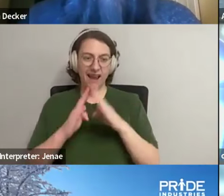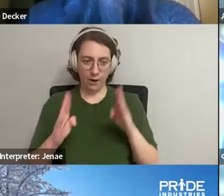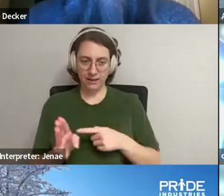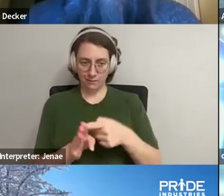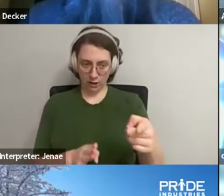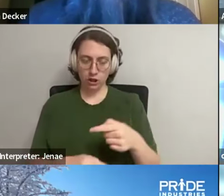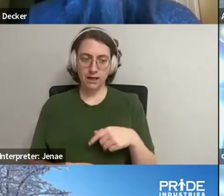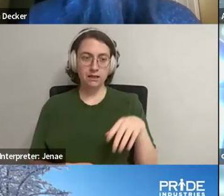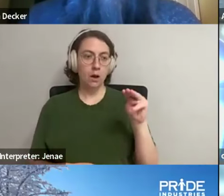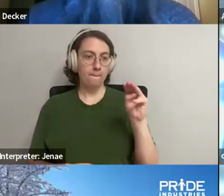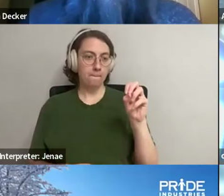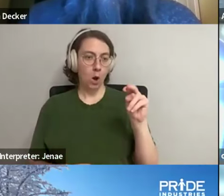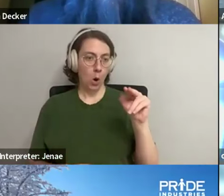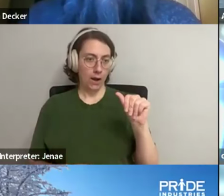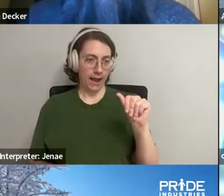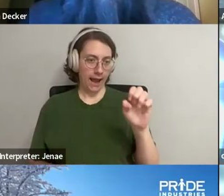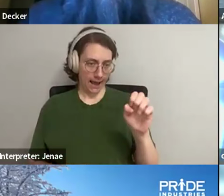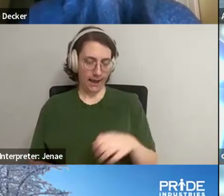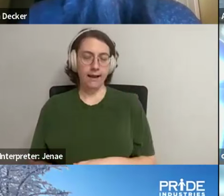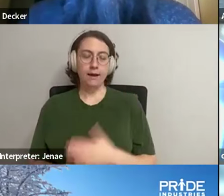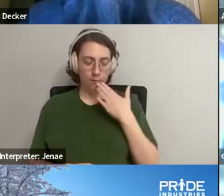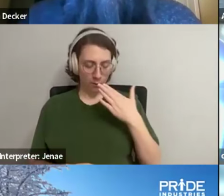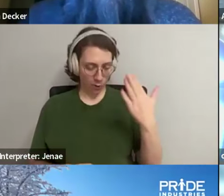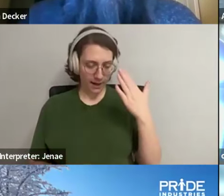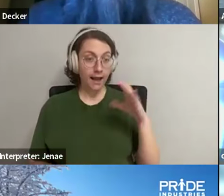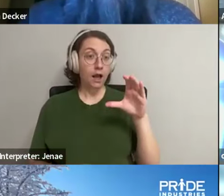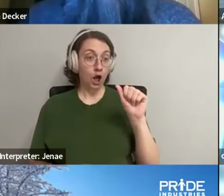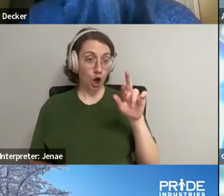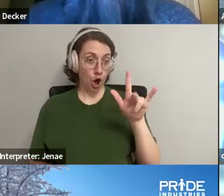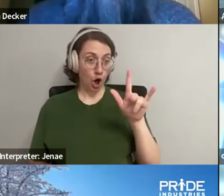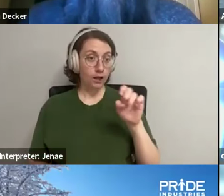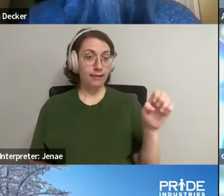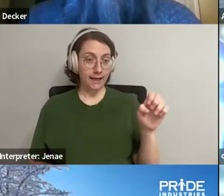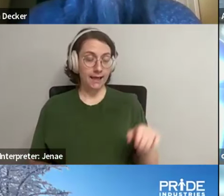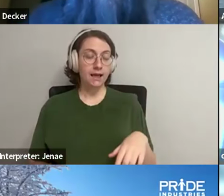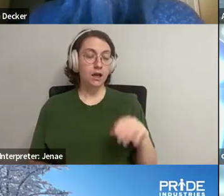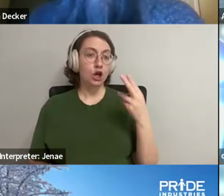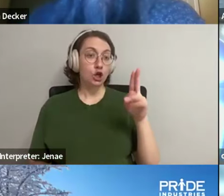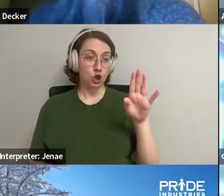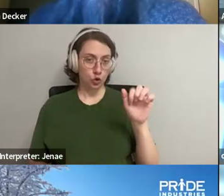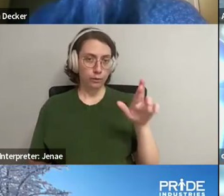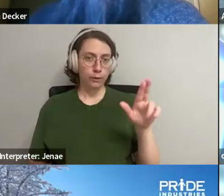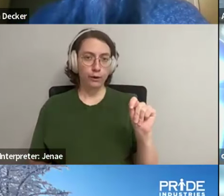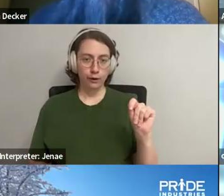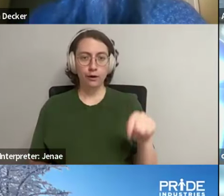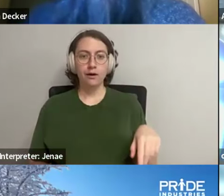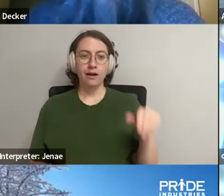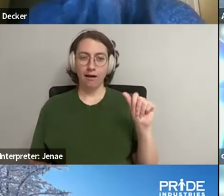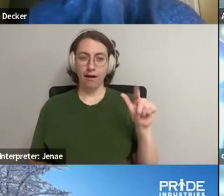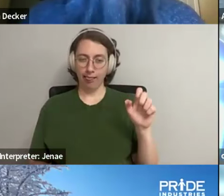specialist. Monet. Good morning. Carly, Hubert, Alina,